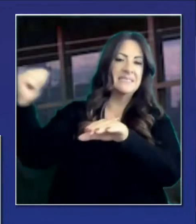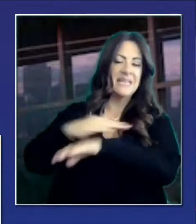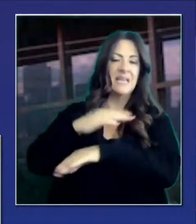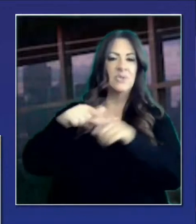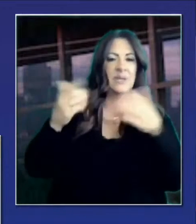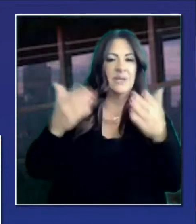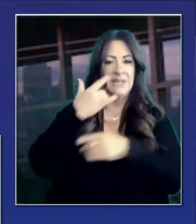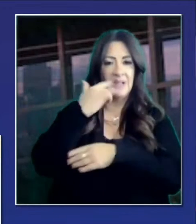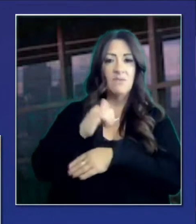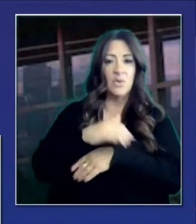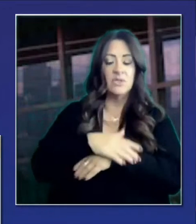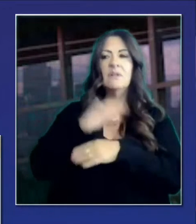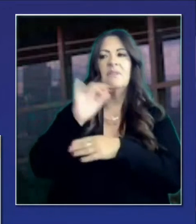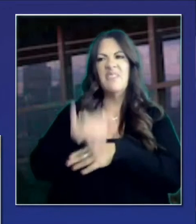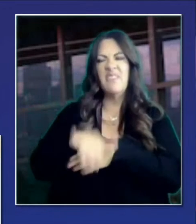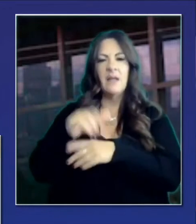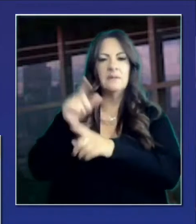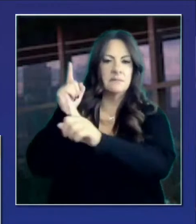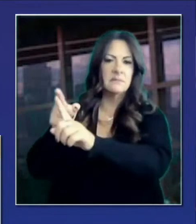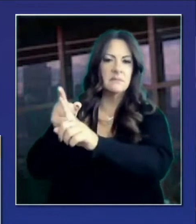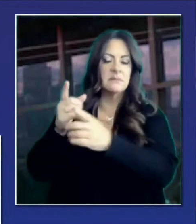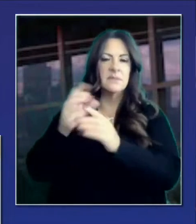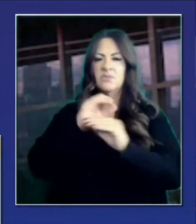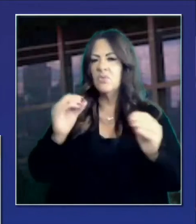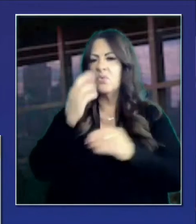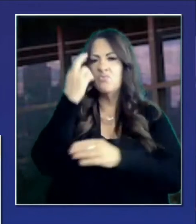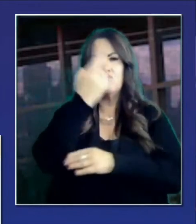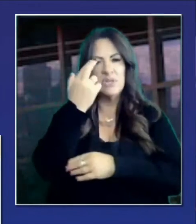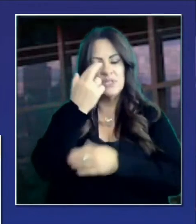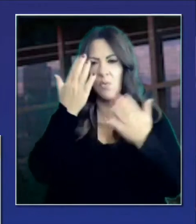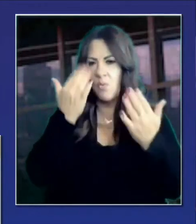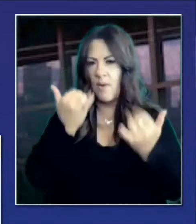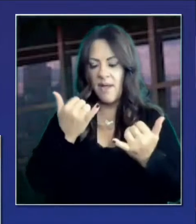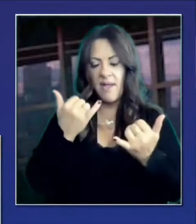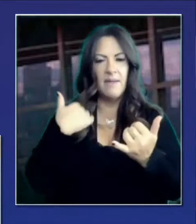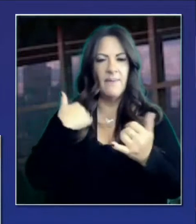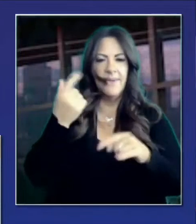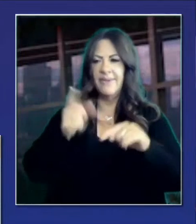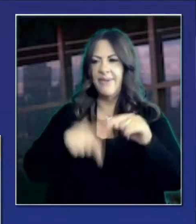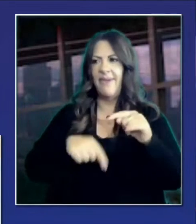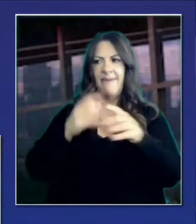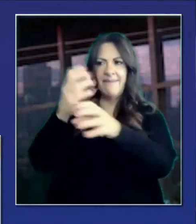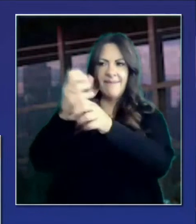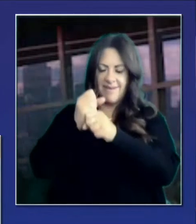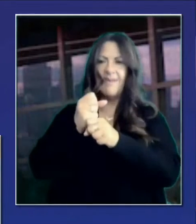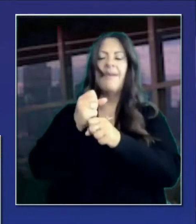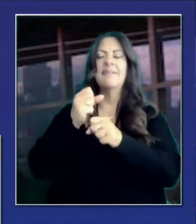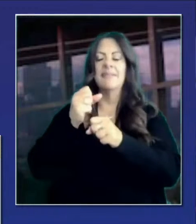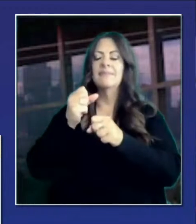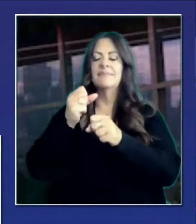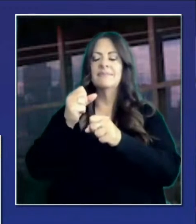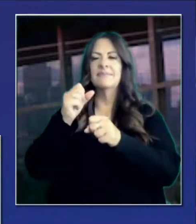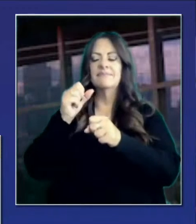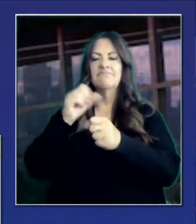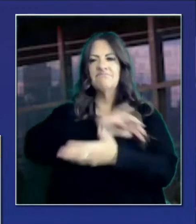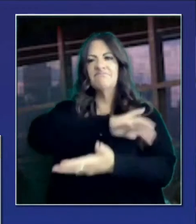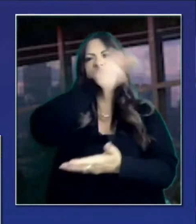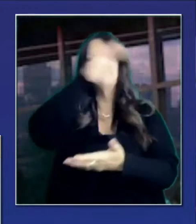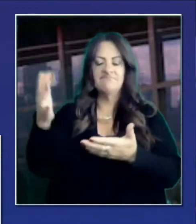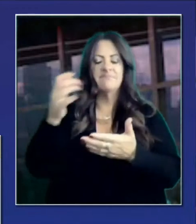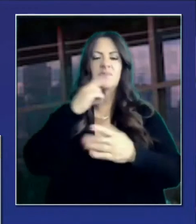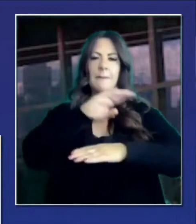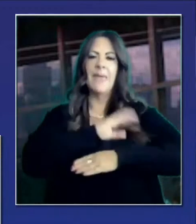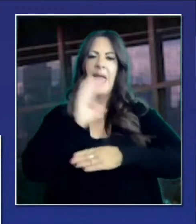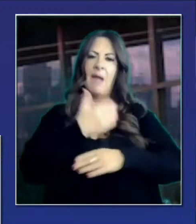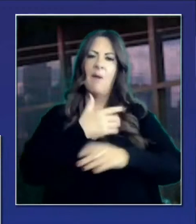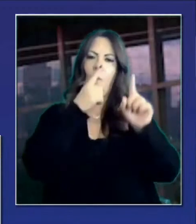but substantively supply, there should be no reason that we can't achieve that goal. Speaking of goals, we had a goal, a very